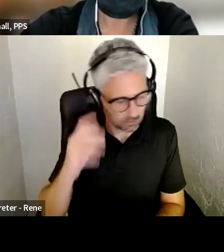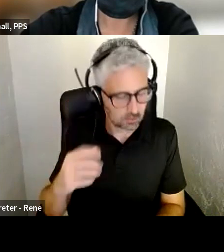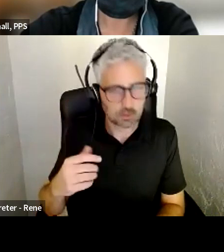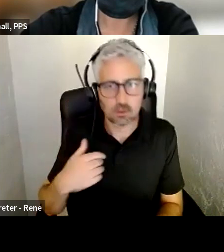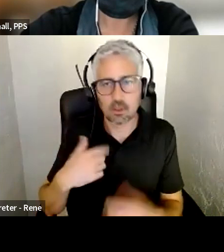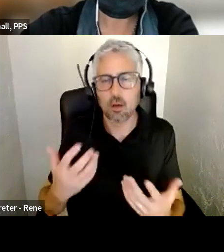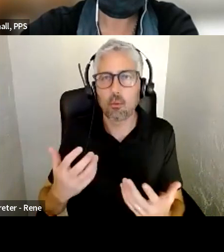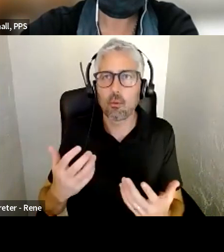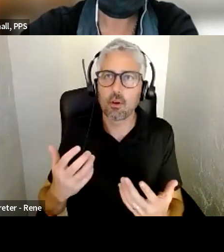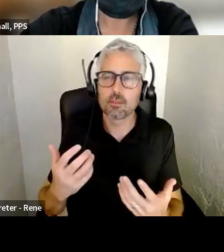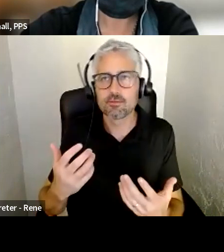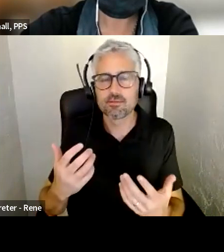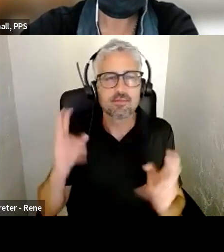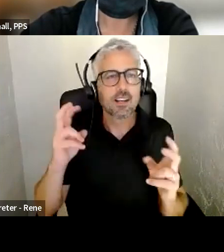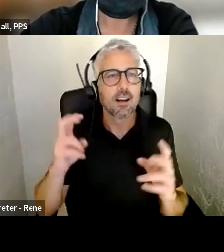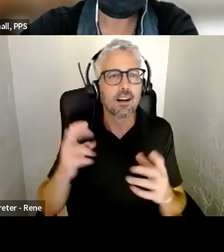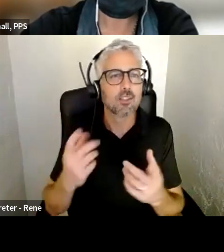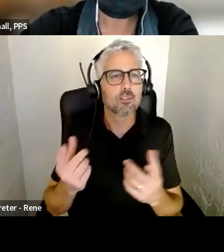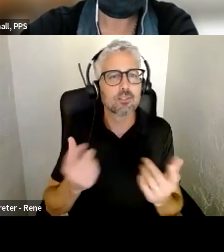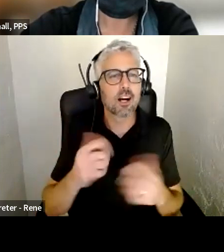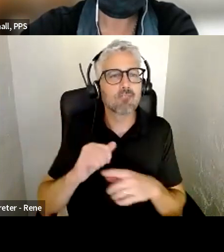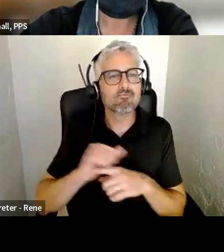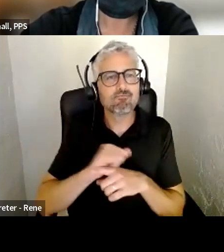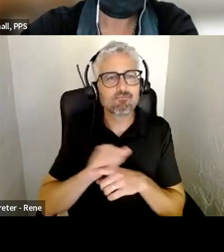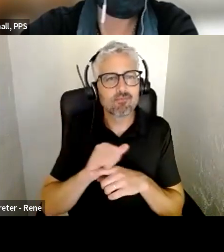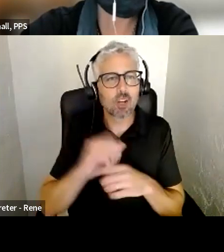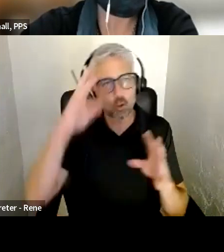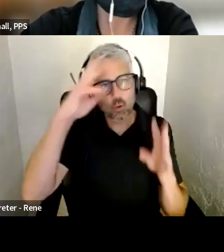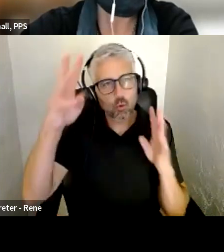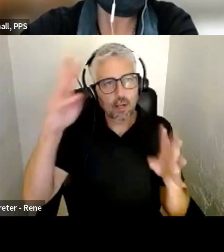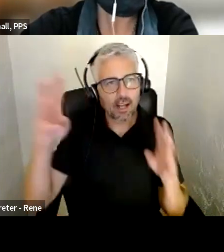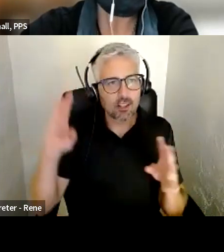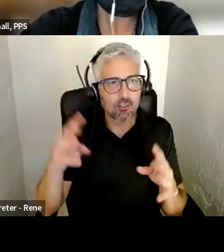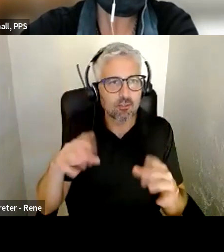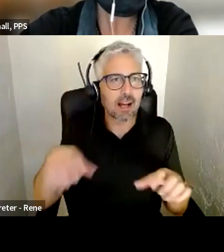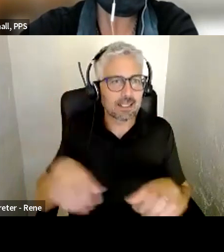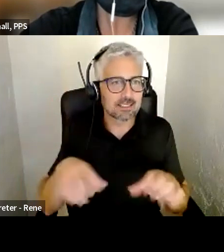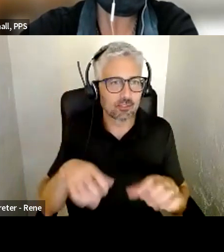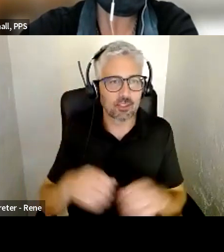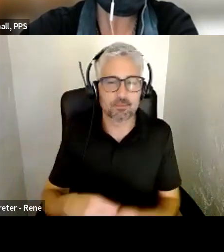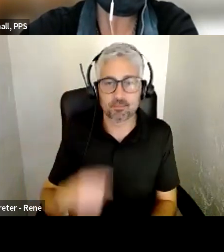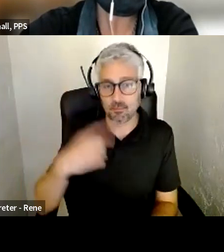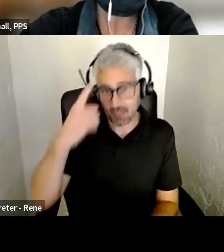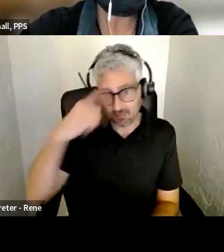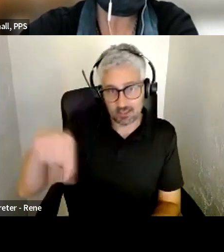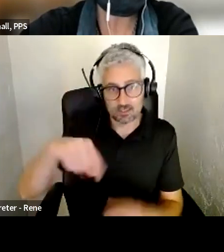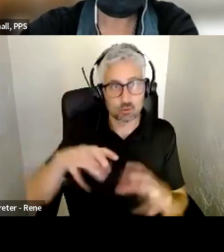a creative exercise here, because I think this group is capable of doing more,